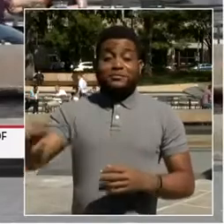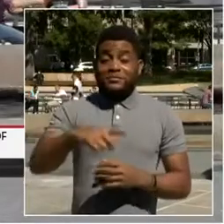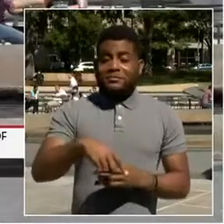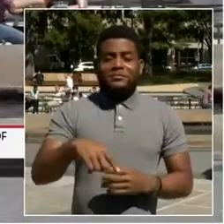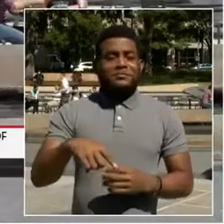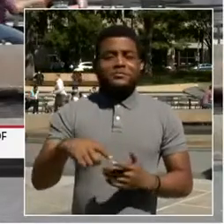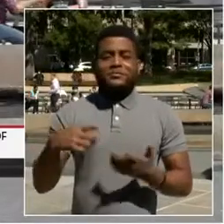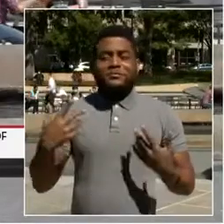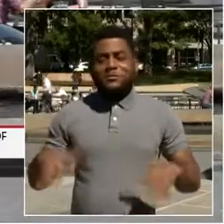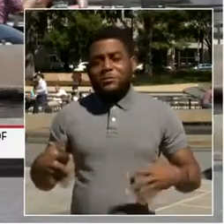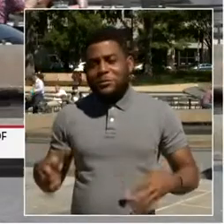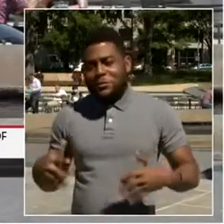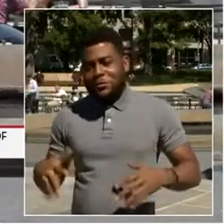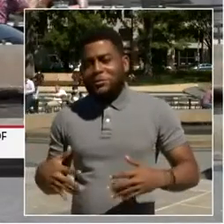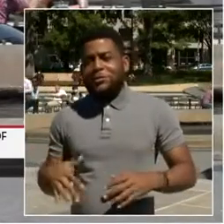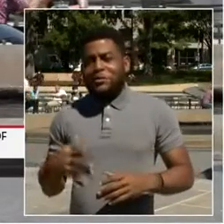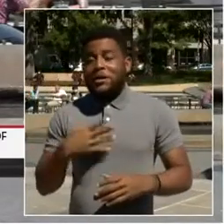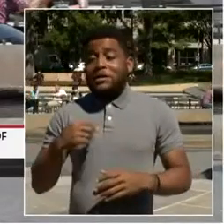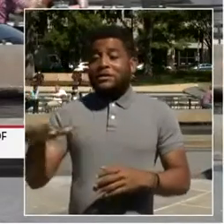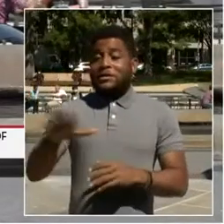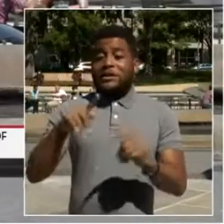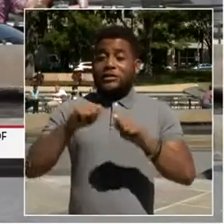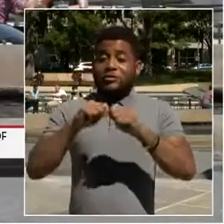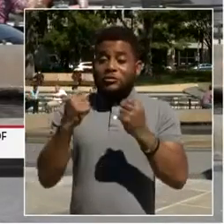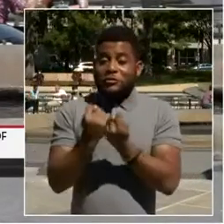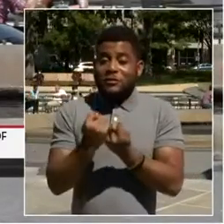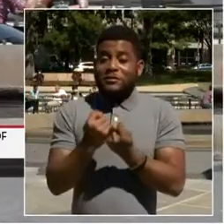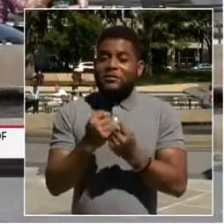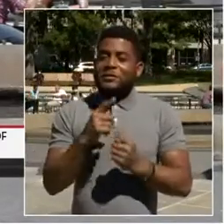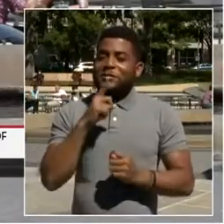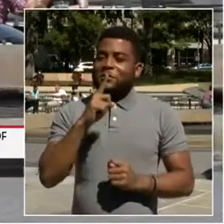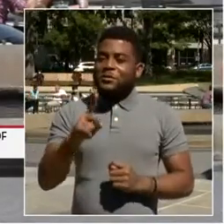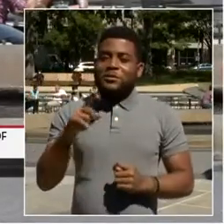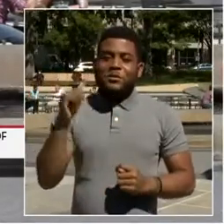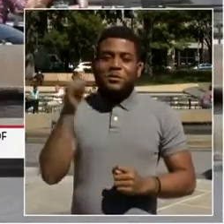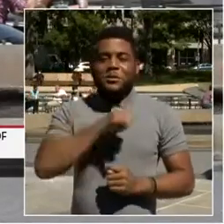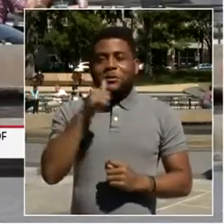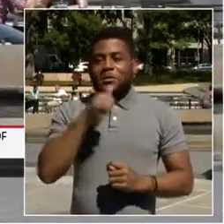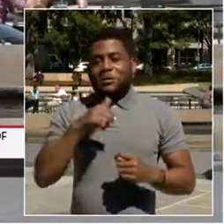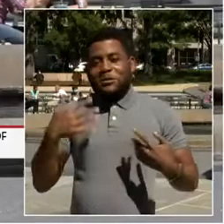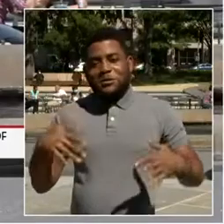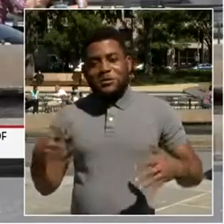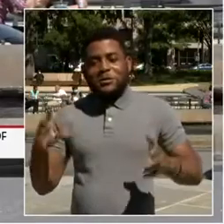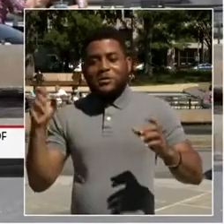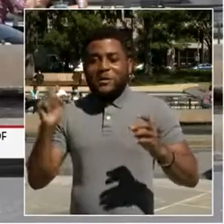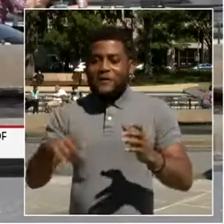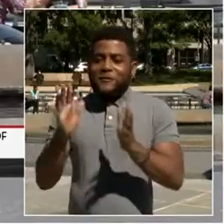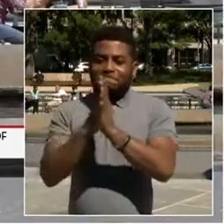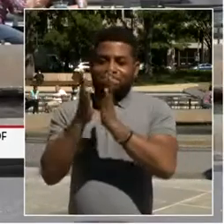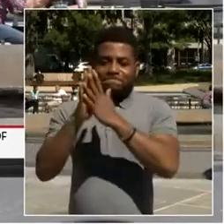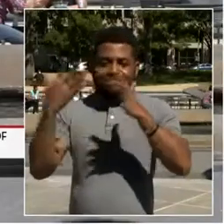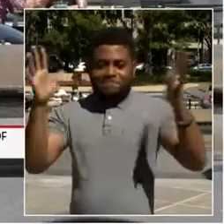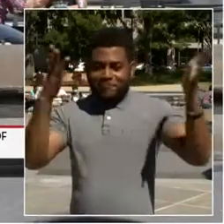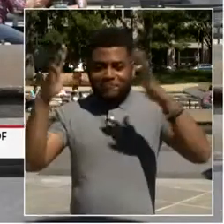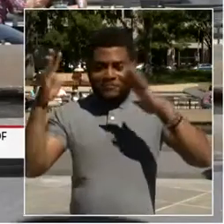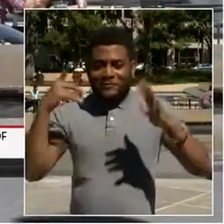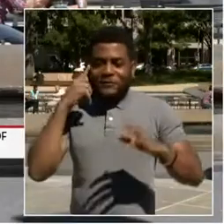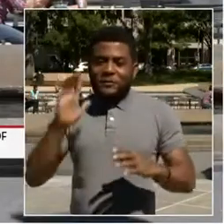Hartman, and Gillian Brooks have done to bring to where we are today. And then